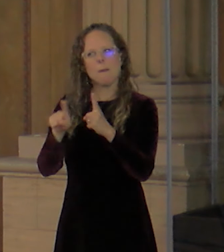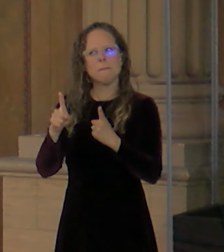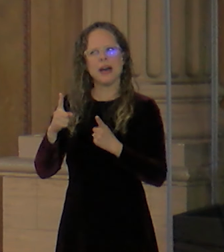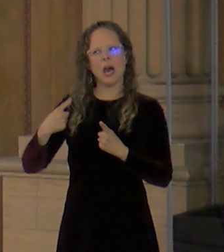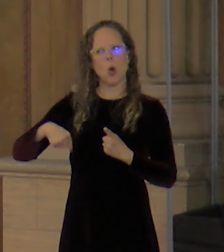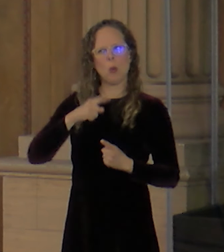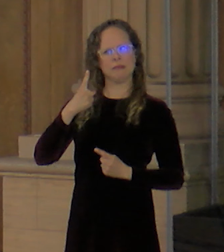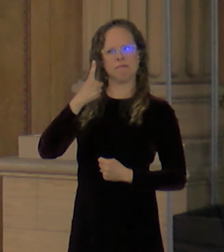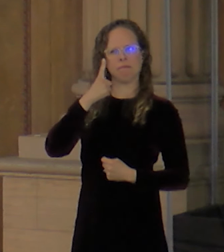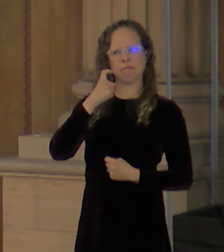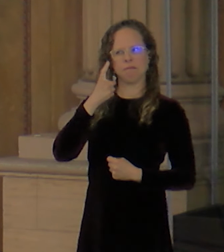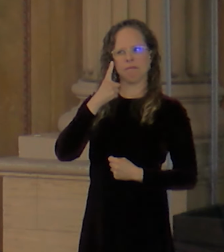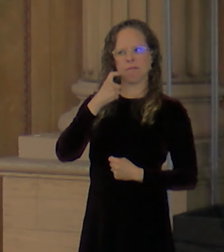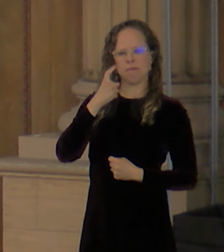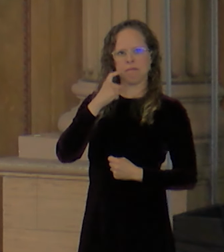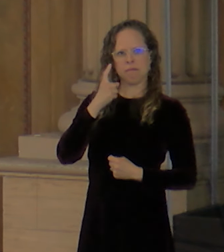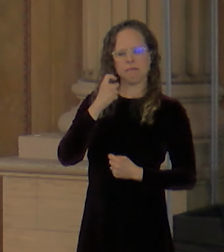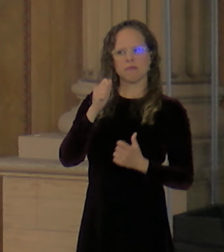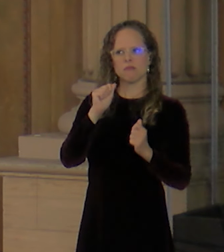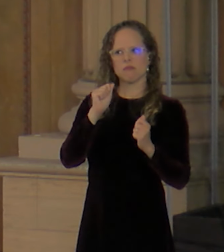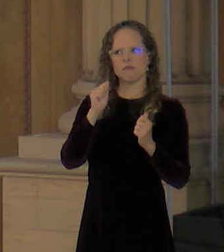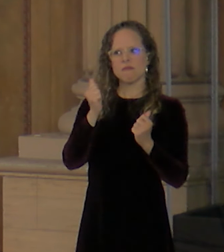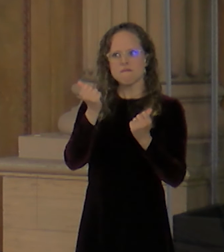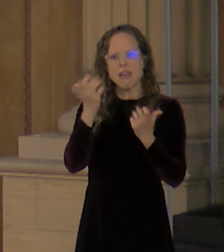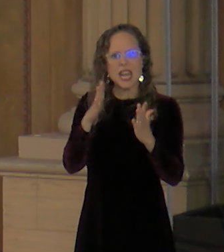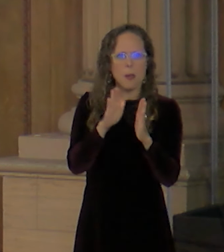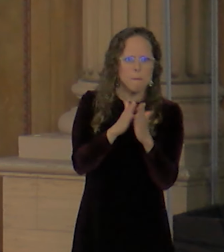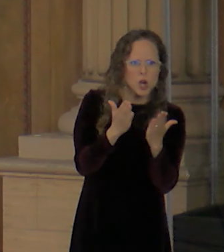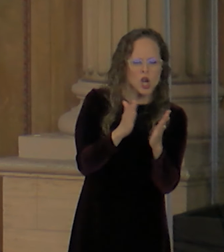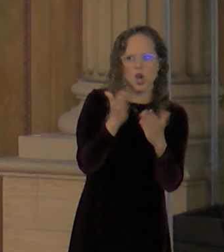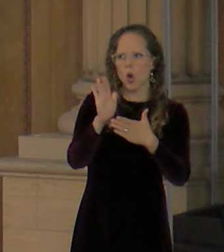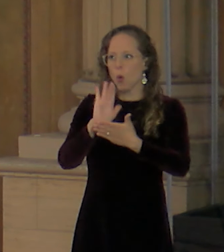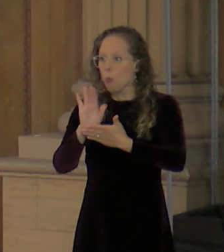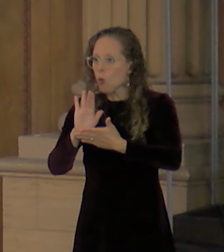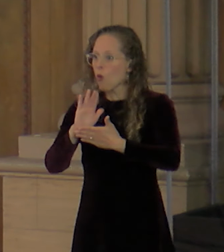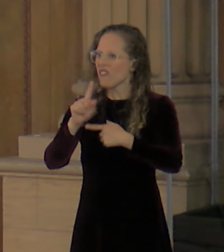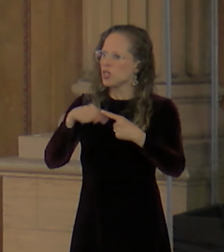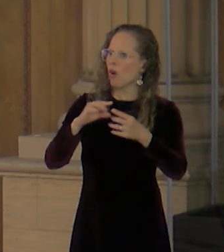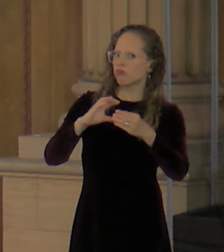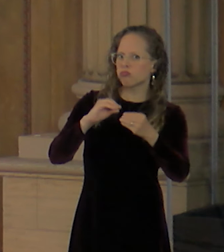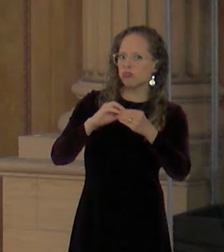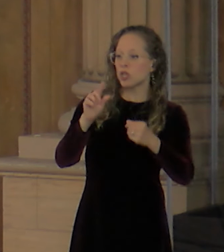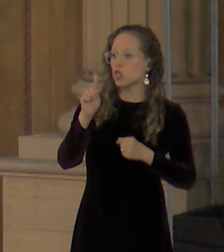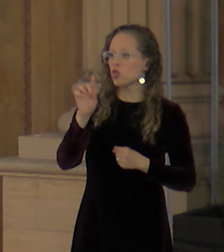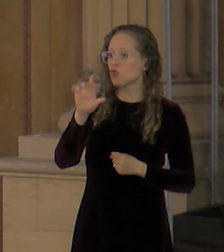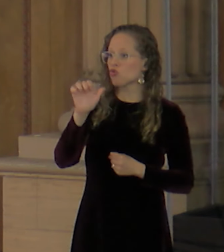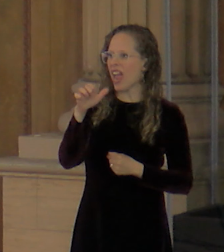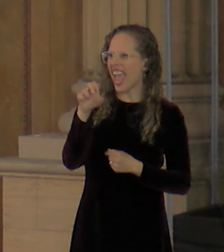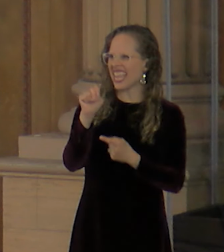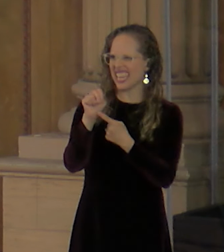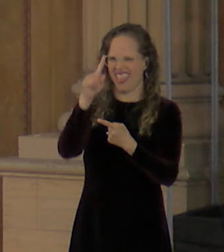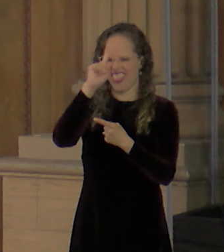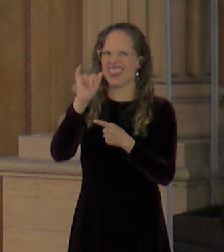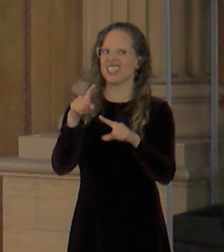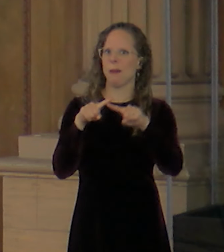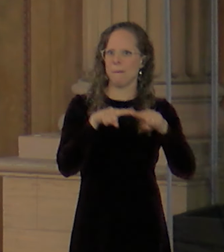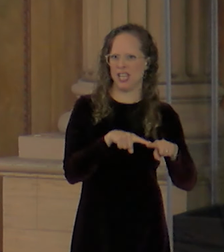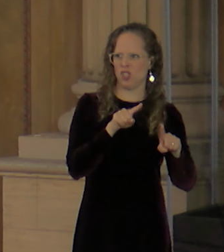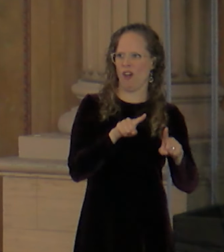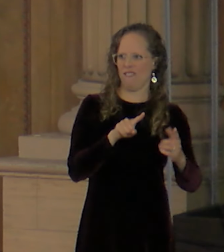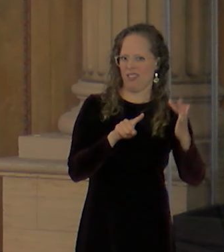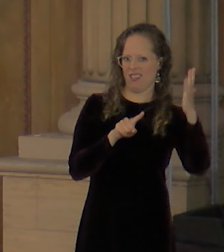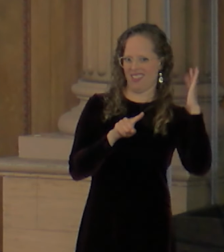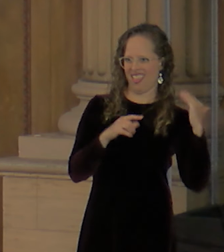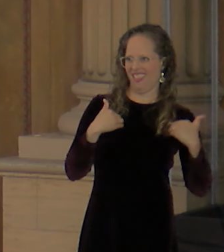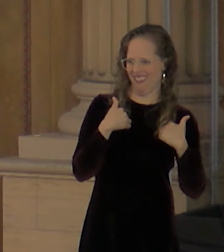that in the sea that they saw. And so people from all over the ancient Near East, they started to fear Leviathan. They feared that dragon that